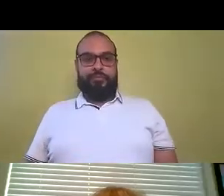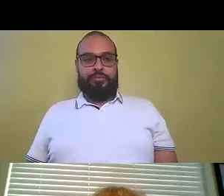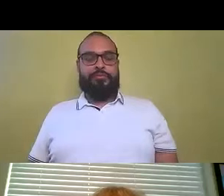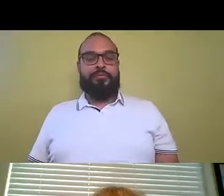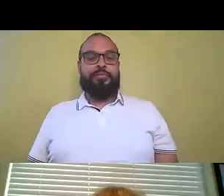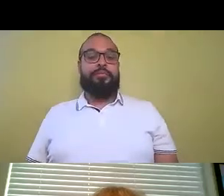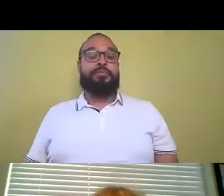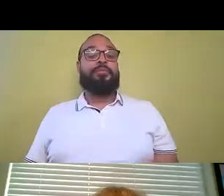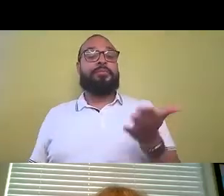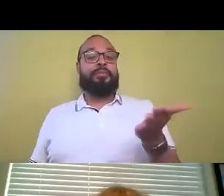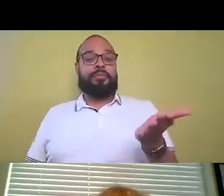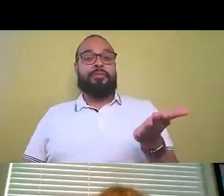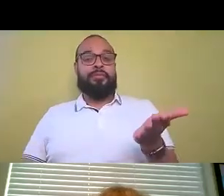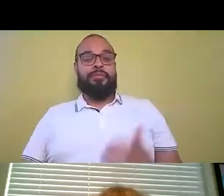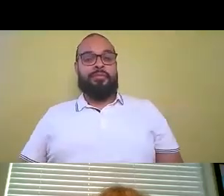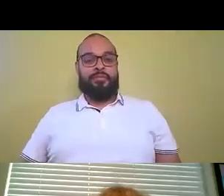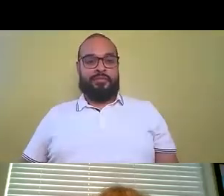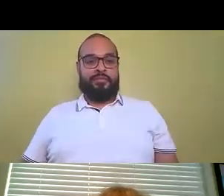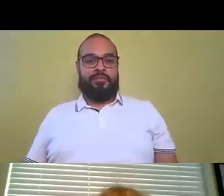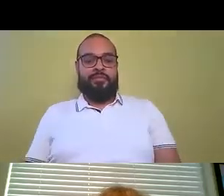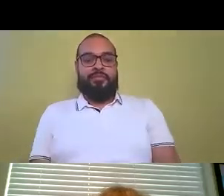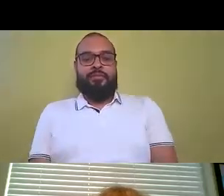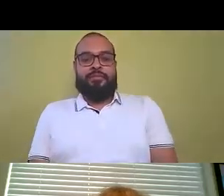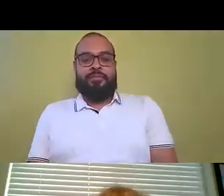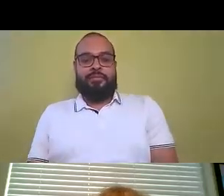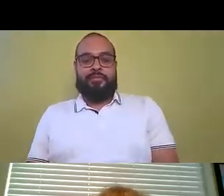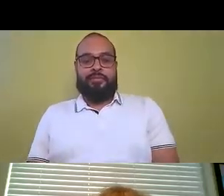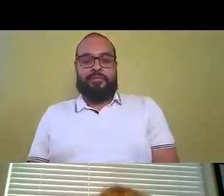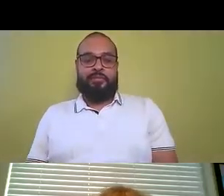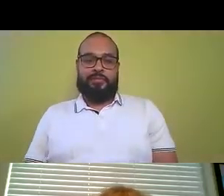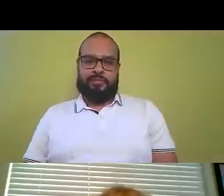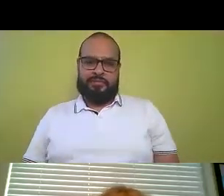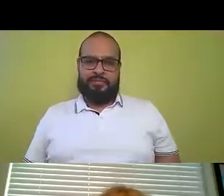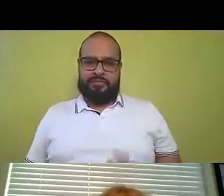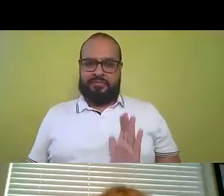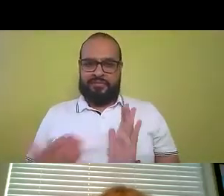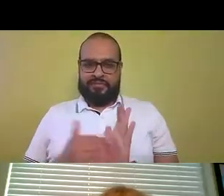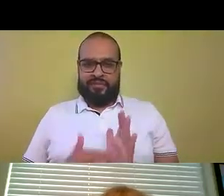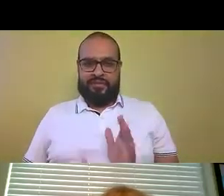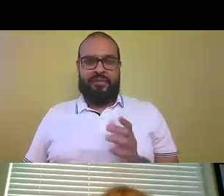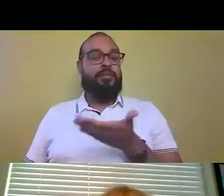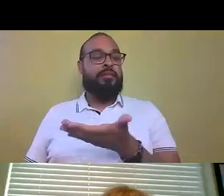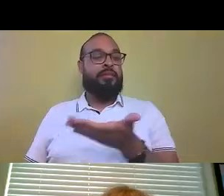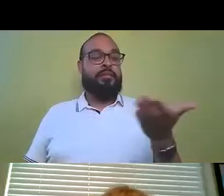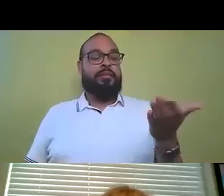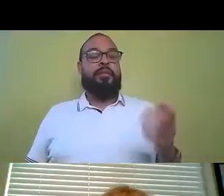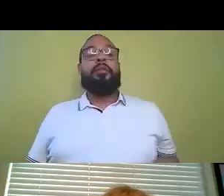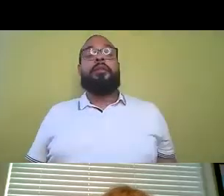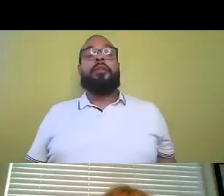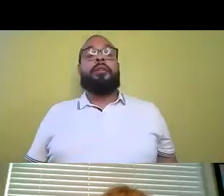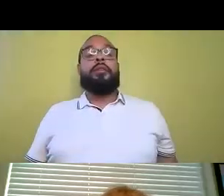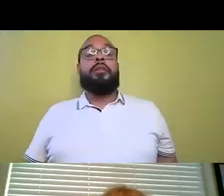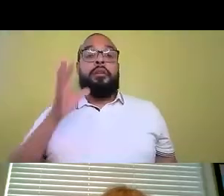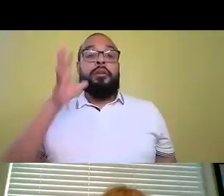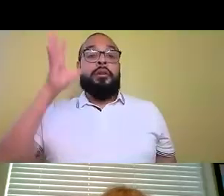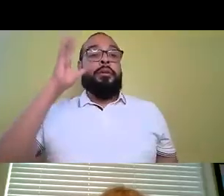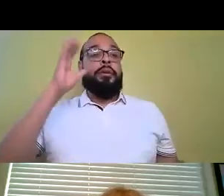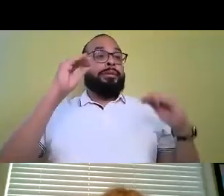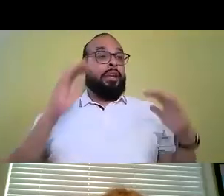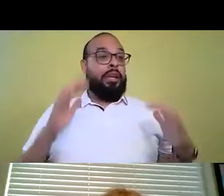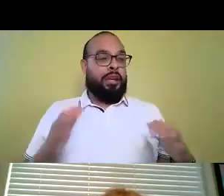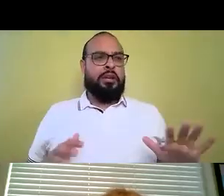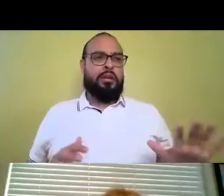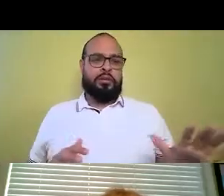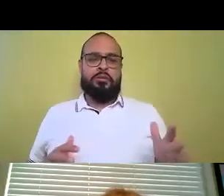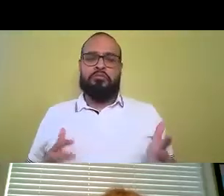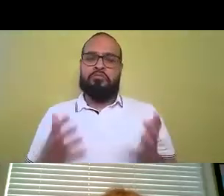So again, what I really invite caregivers and educators and parents to think about is, can we,